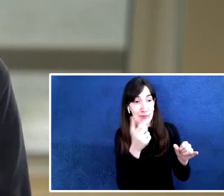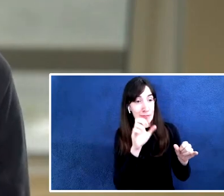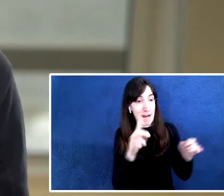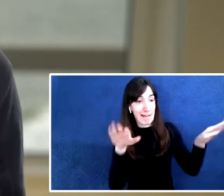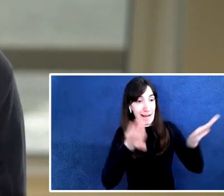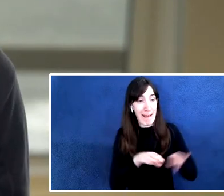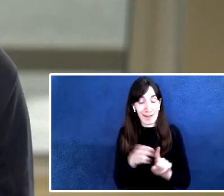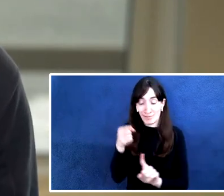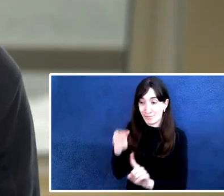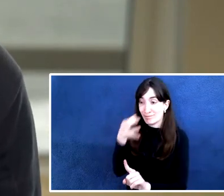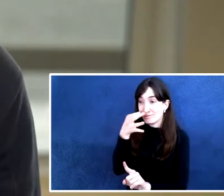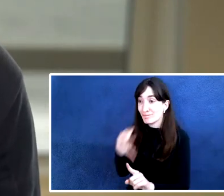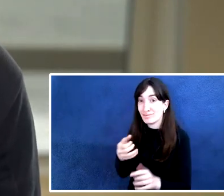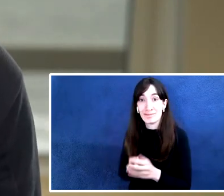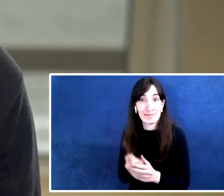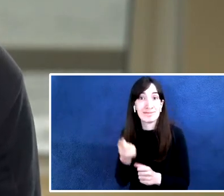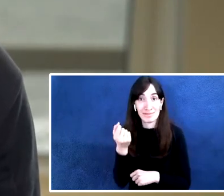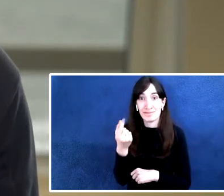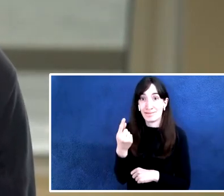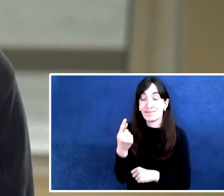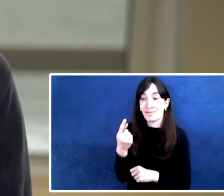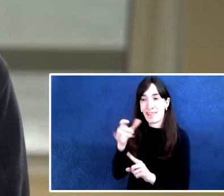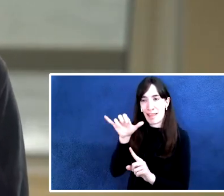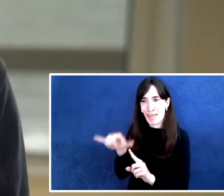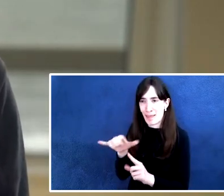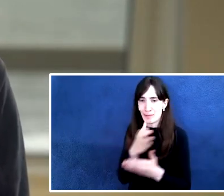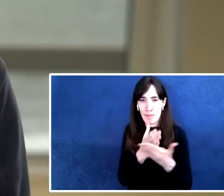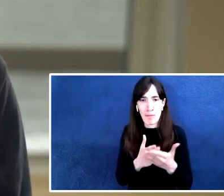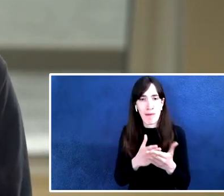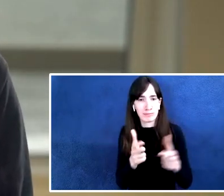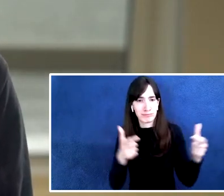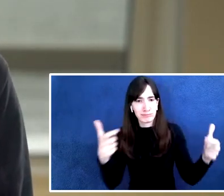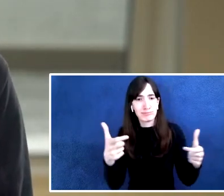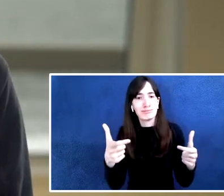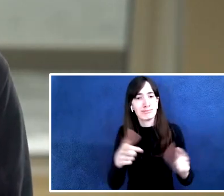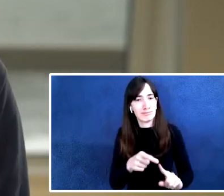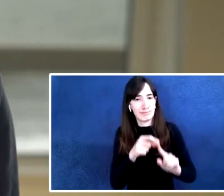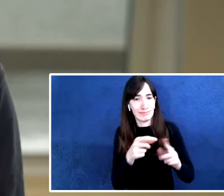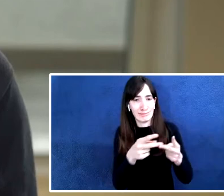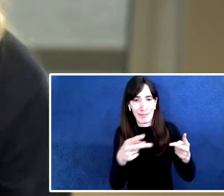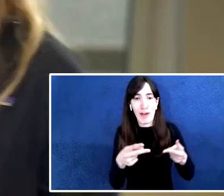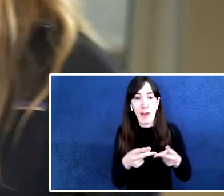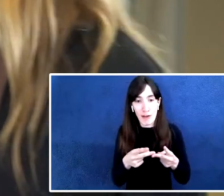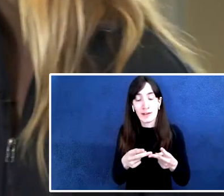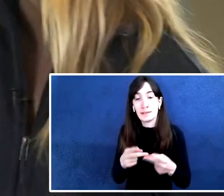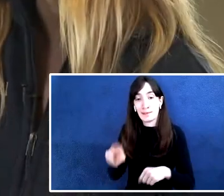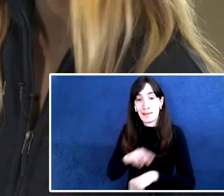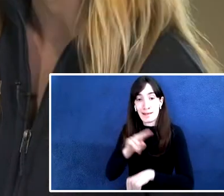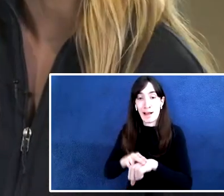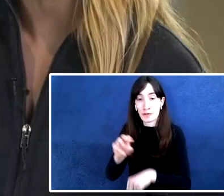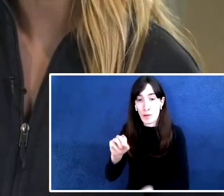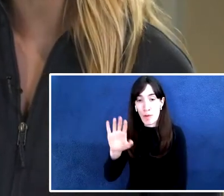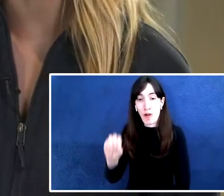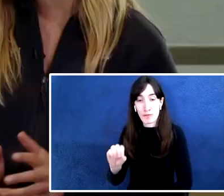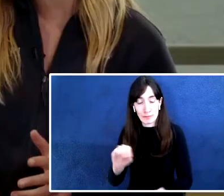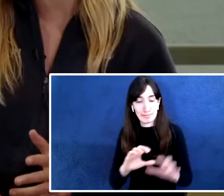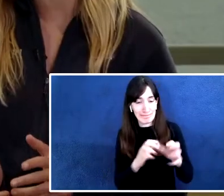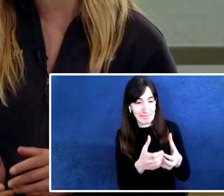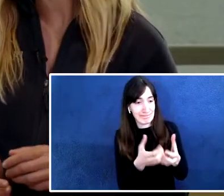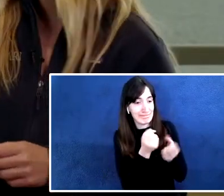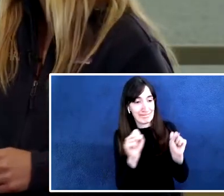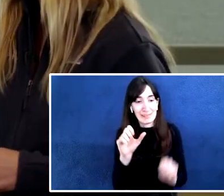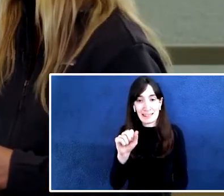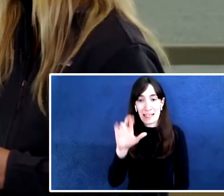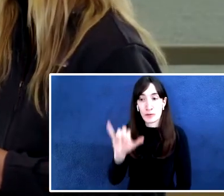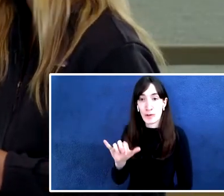is part of a larger special marine area, Monterey Bay National Marine Sanctuary. With me, I have Dr. Andrew